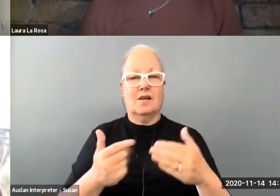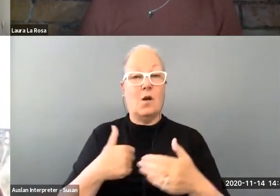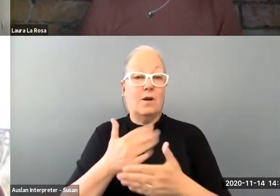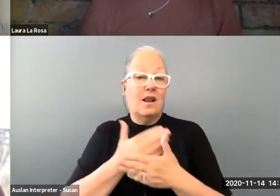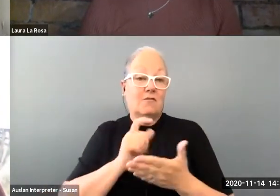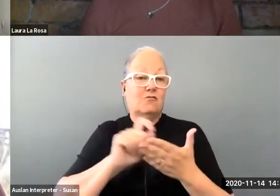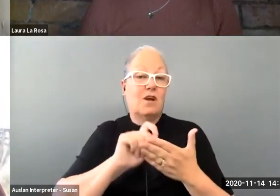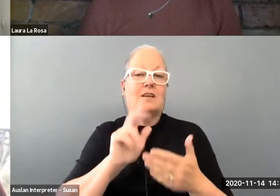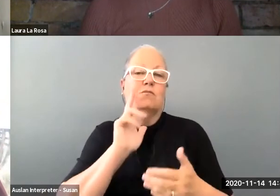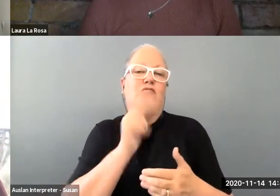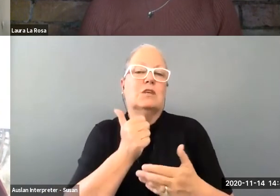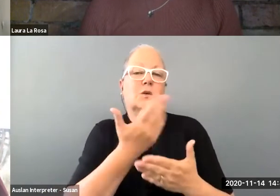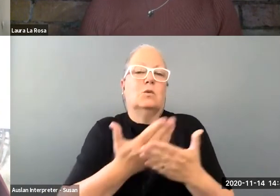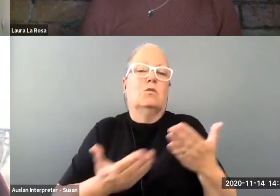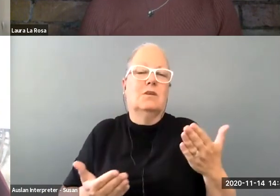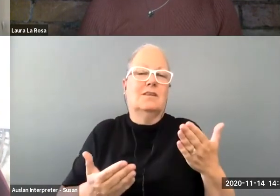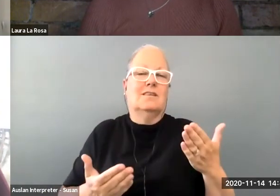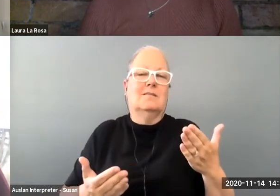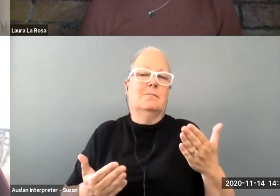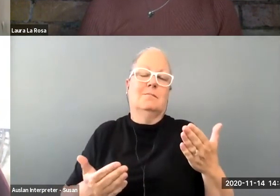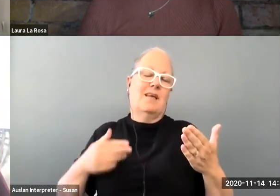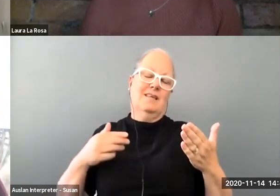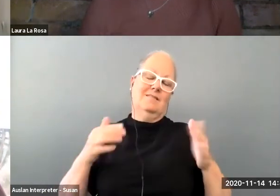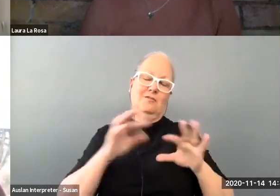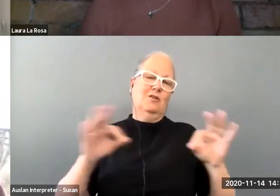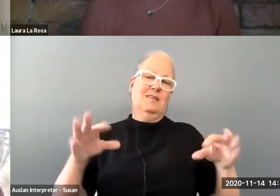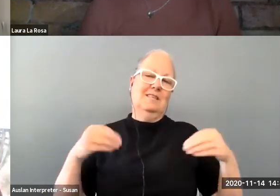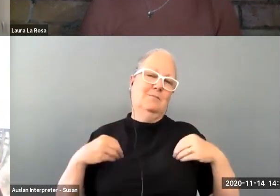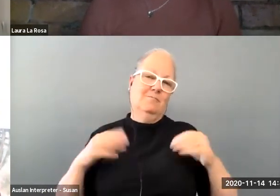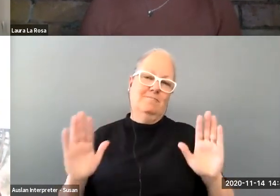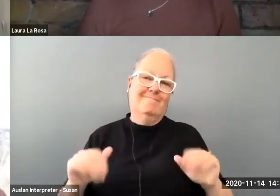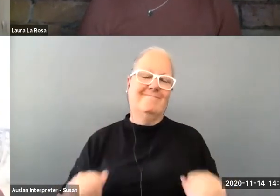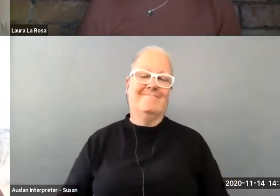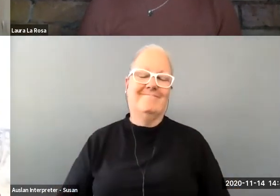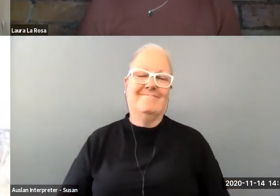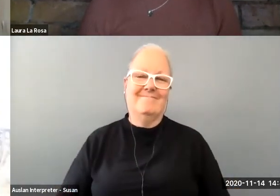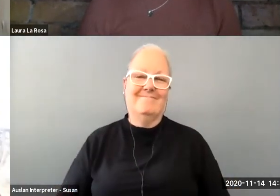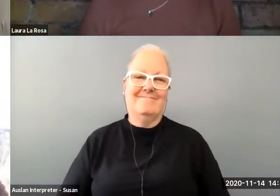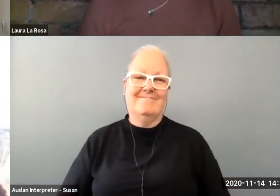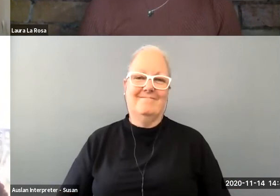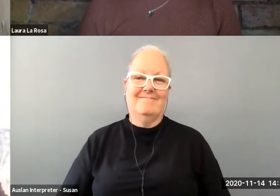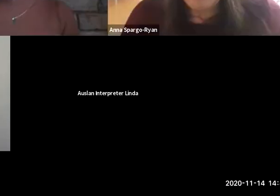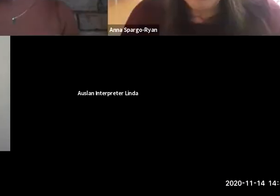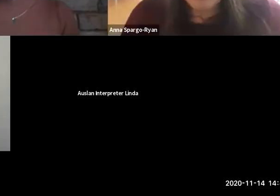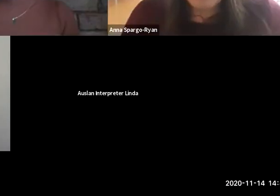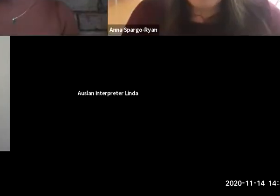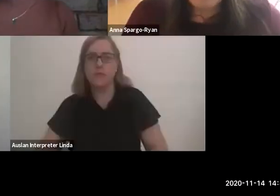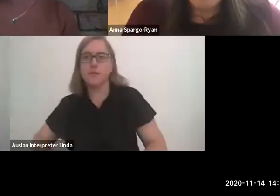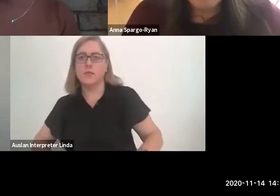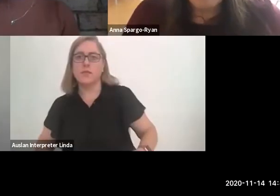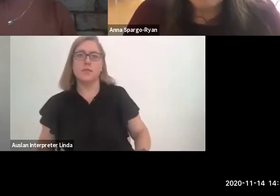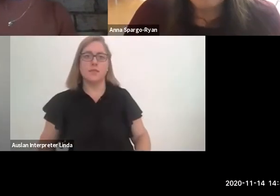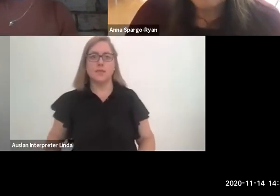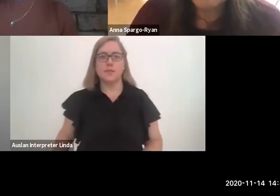pretty stories, but that is not acceptable. So amazing. I'm not too sure if we have